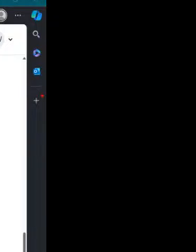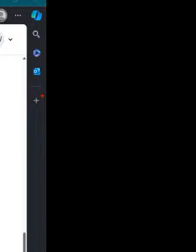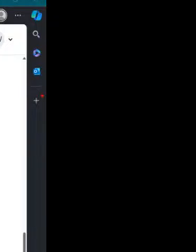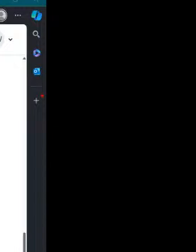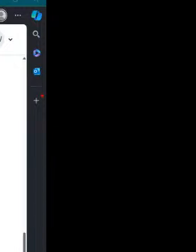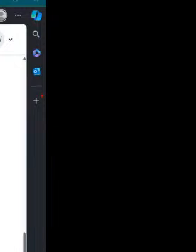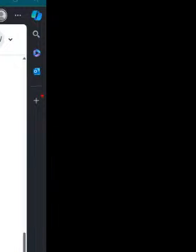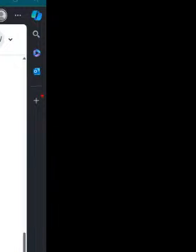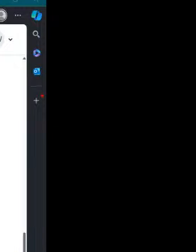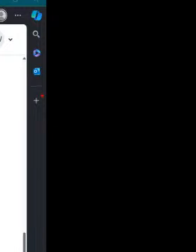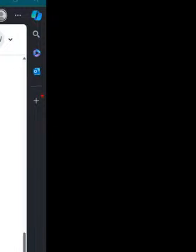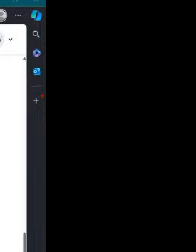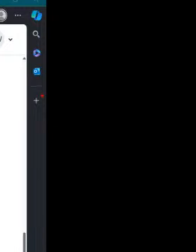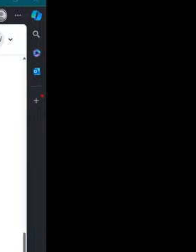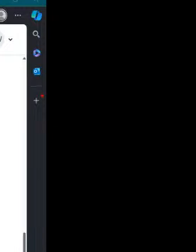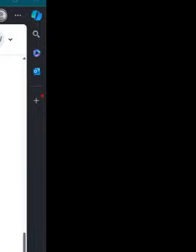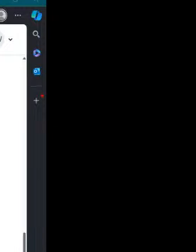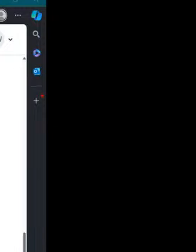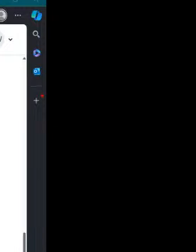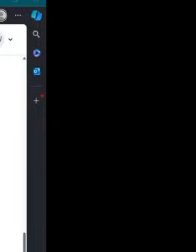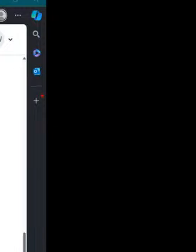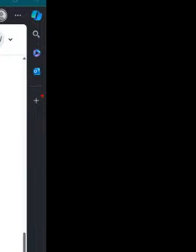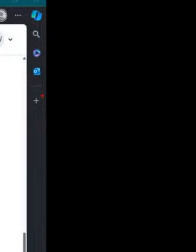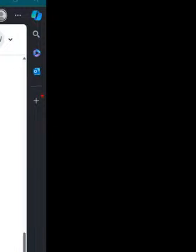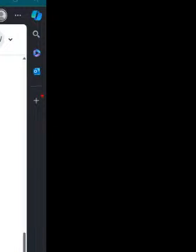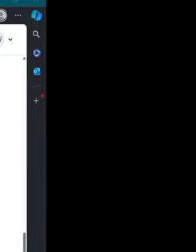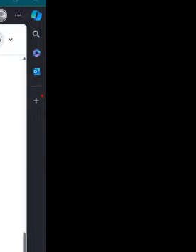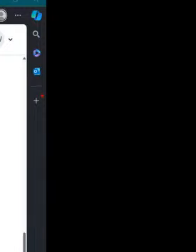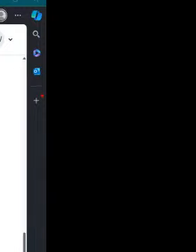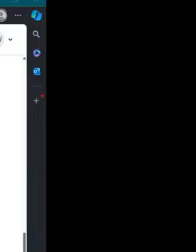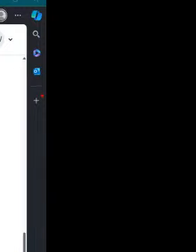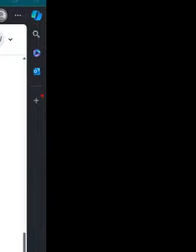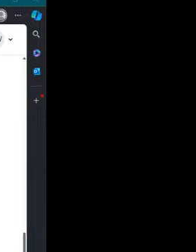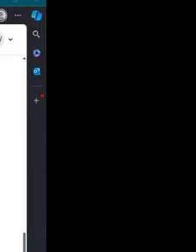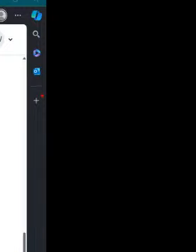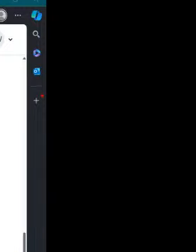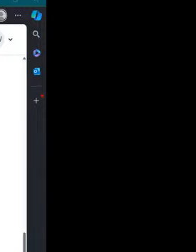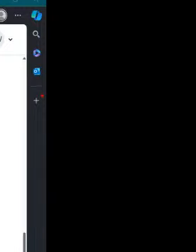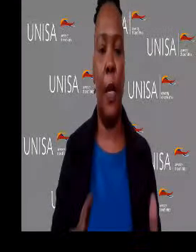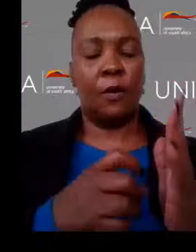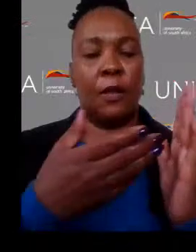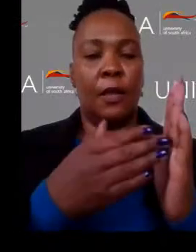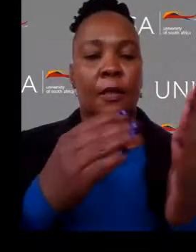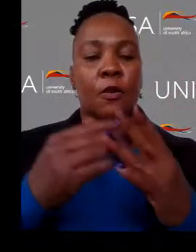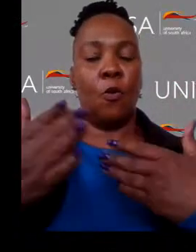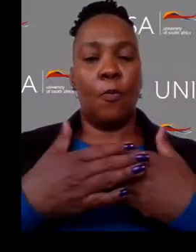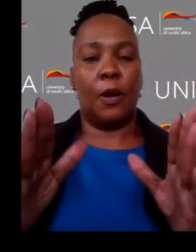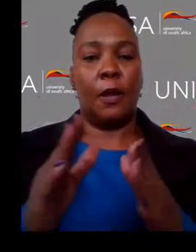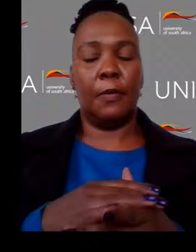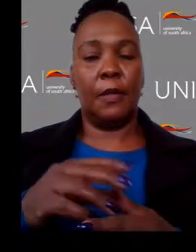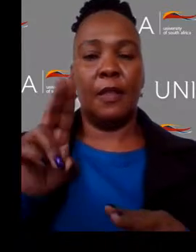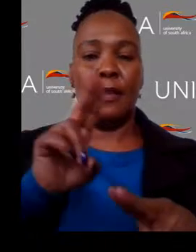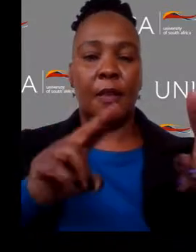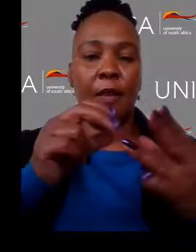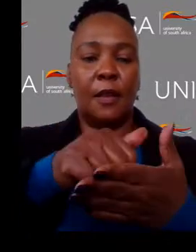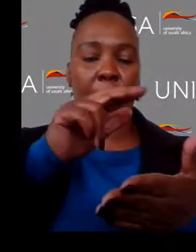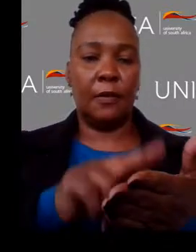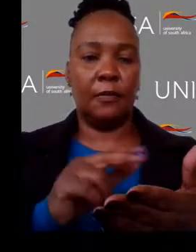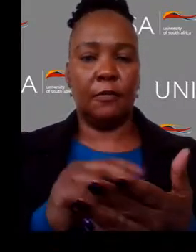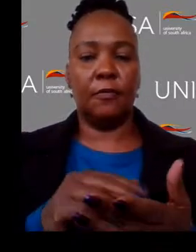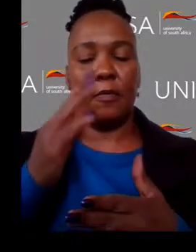you click on it, it will open up the Invigilator app. At the end, it will ask you to insert